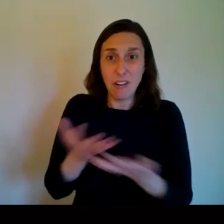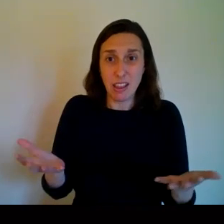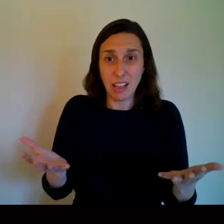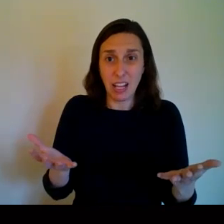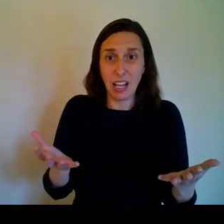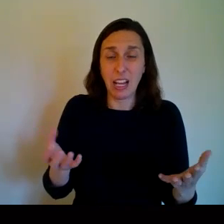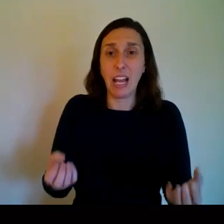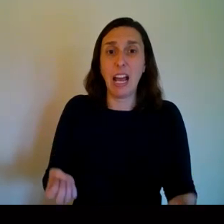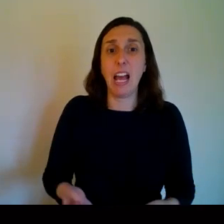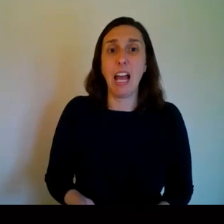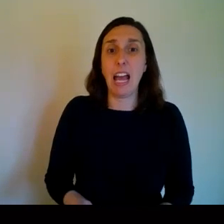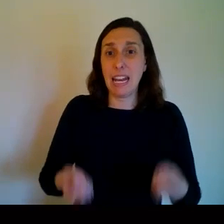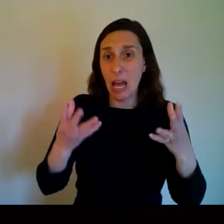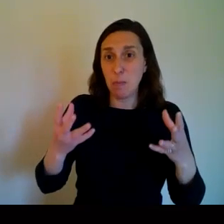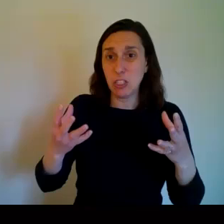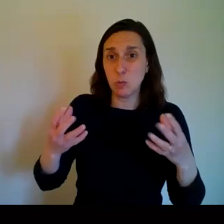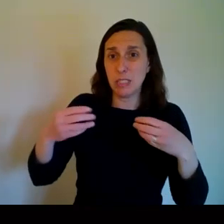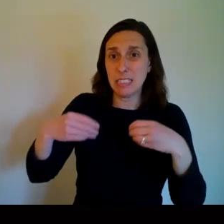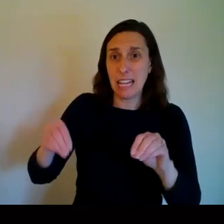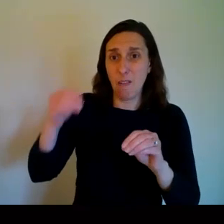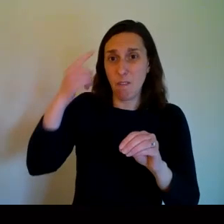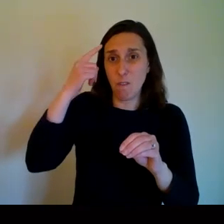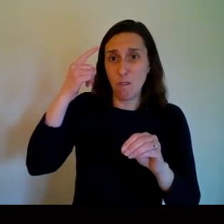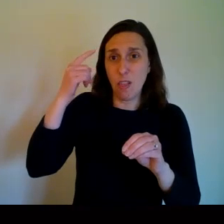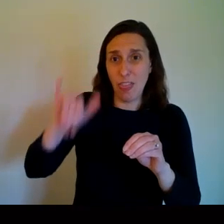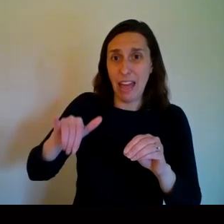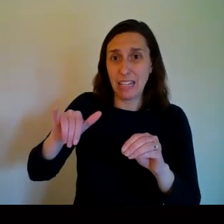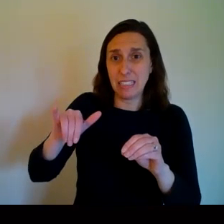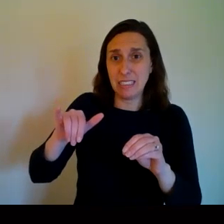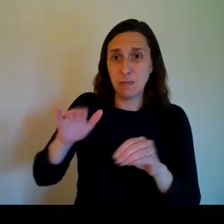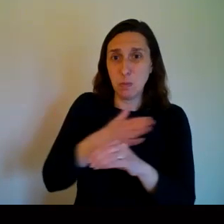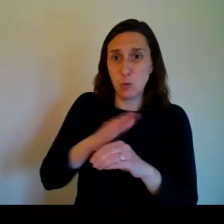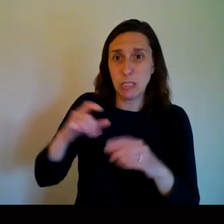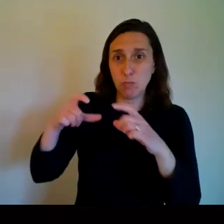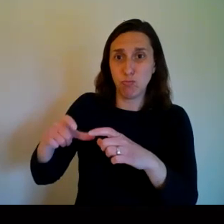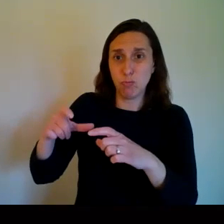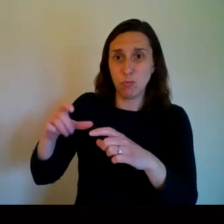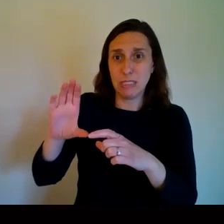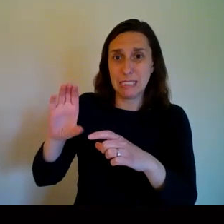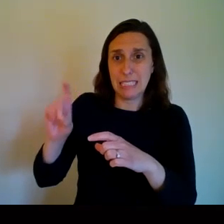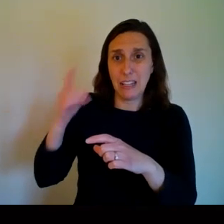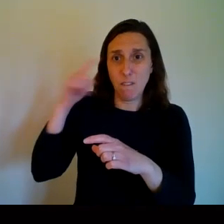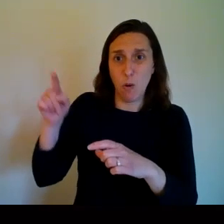and how much it's sold for, so the cost function,